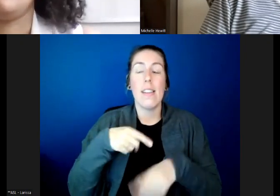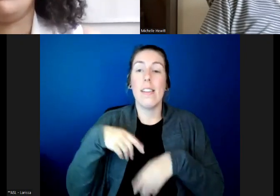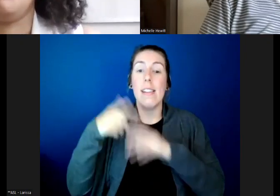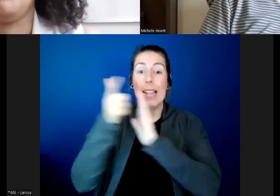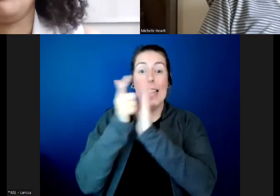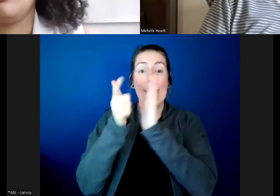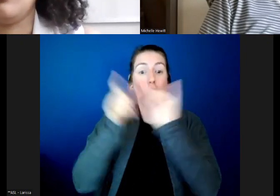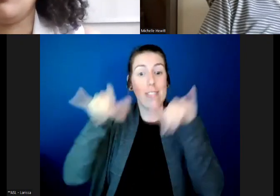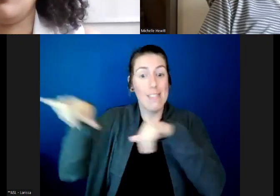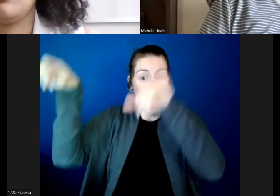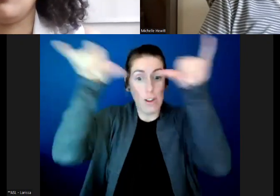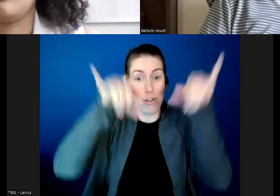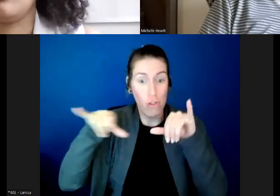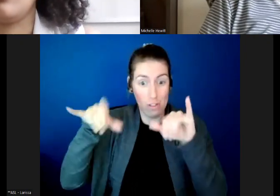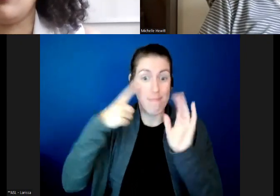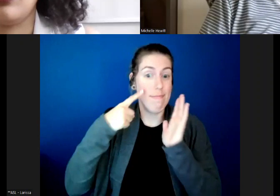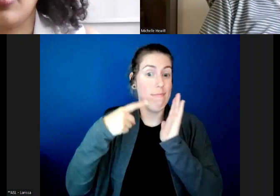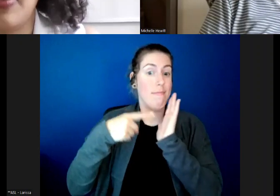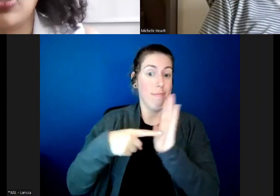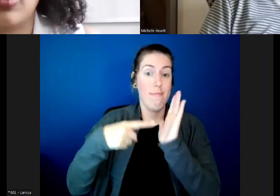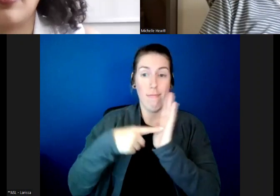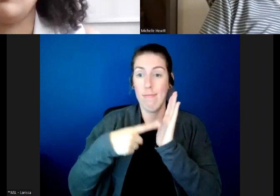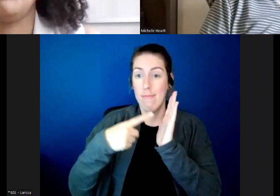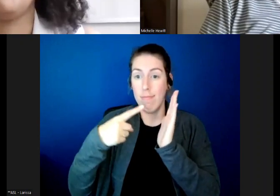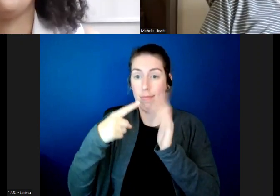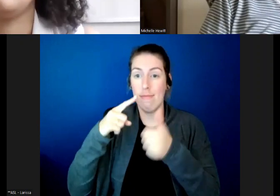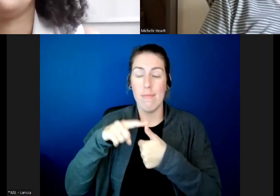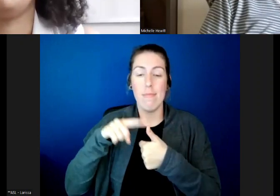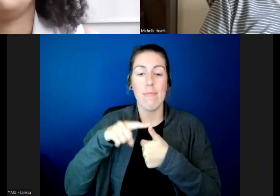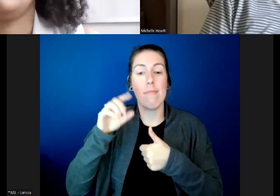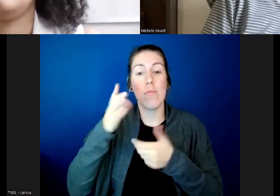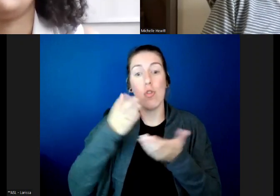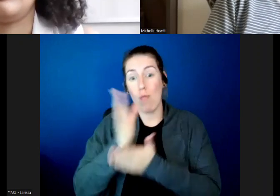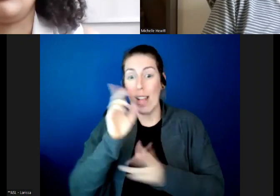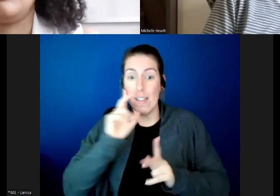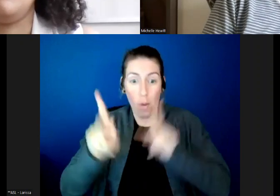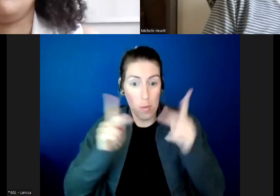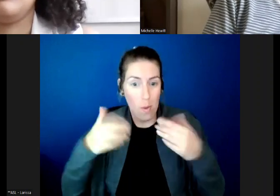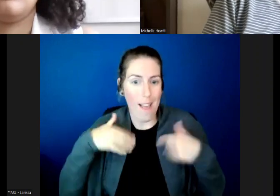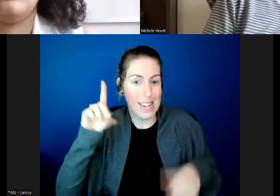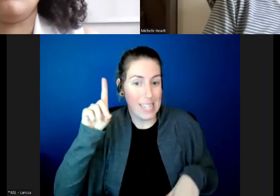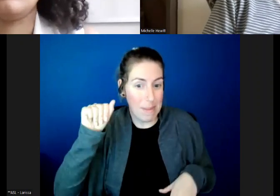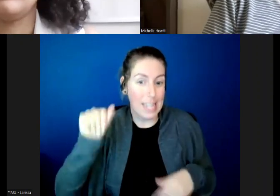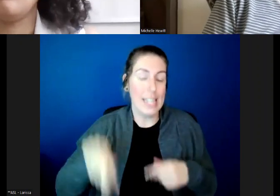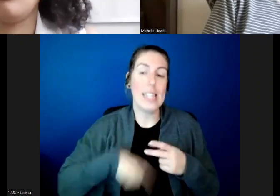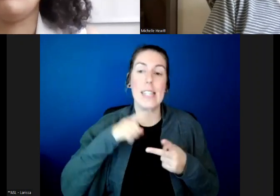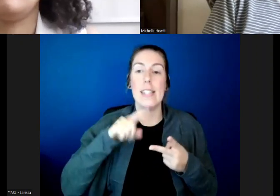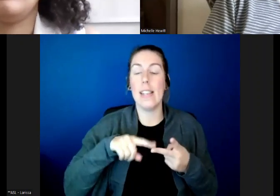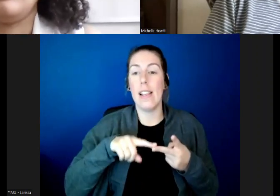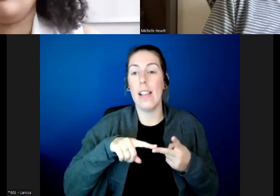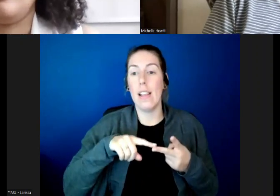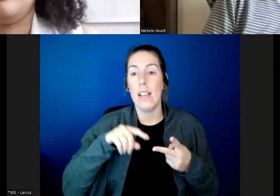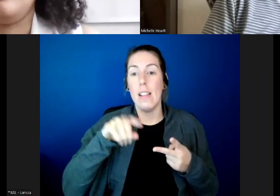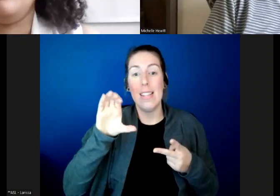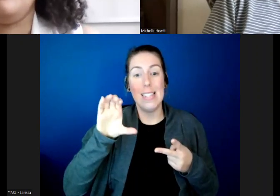the Convention on the People, the Convention on the Rights of People with Disabilities, you know, CEDAW,